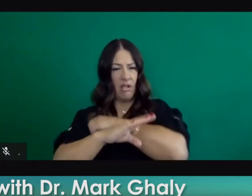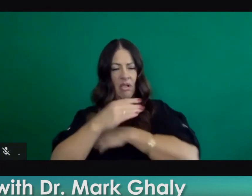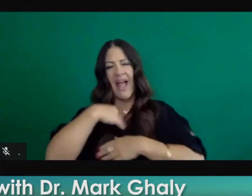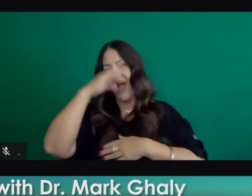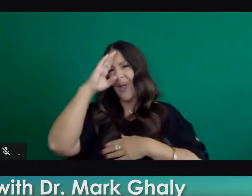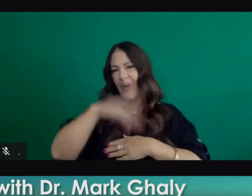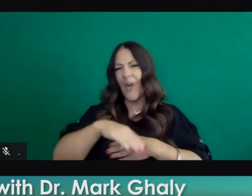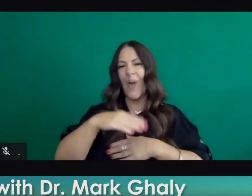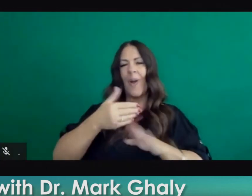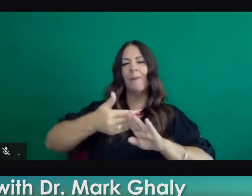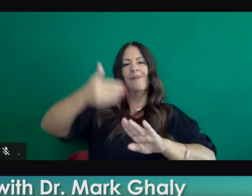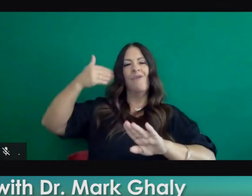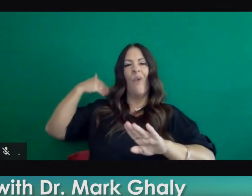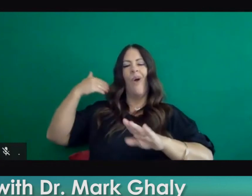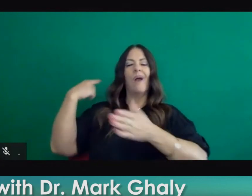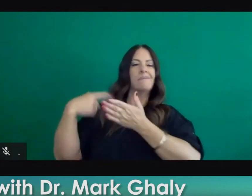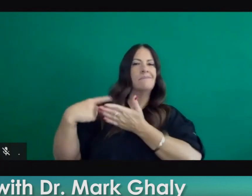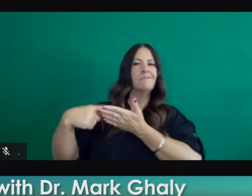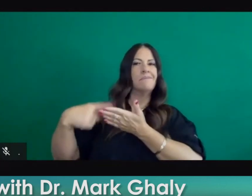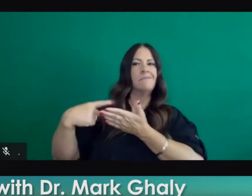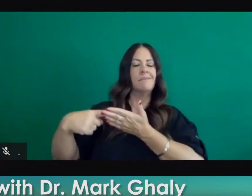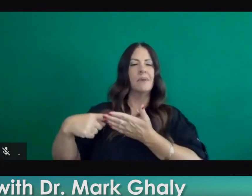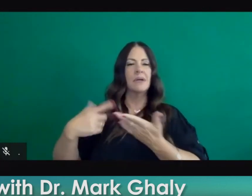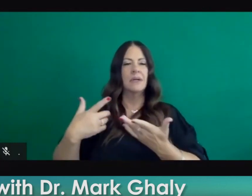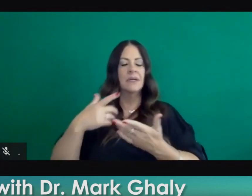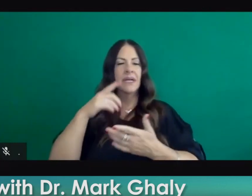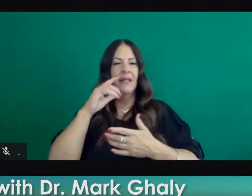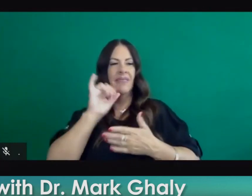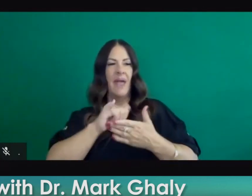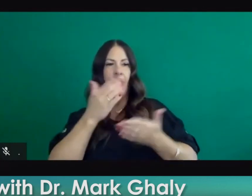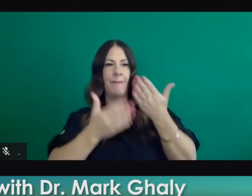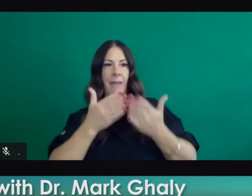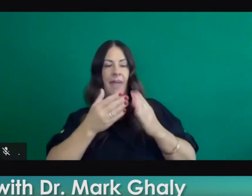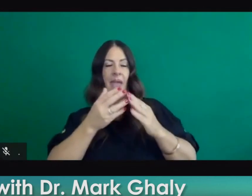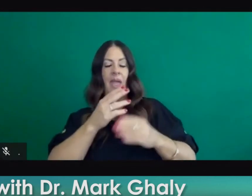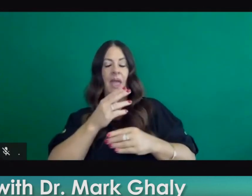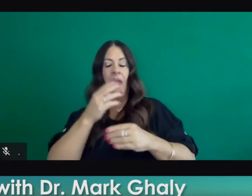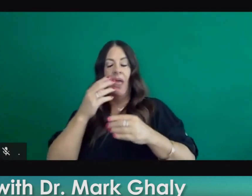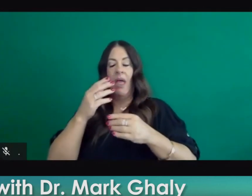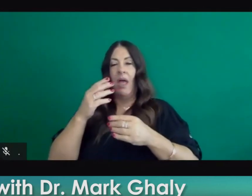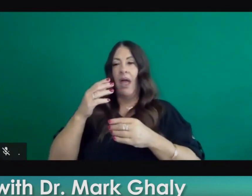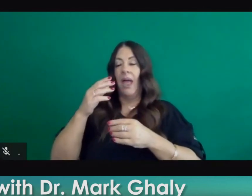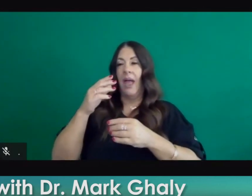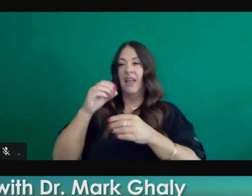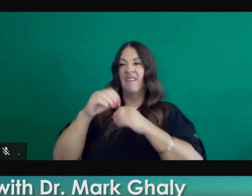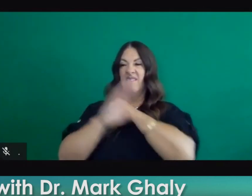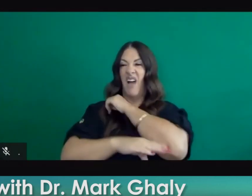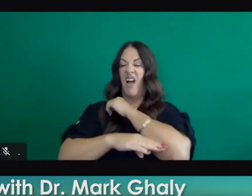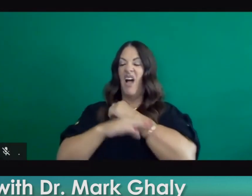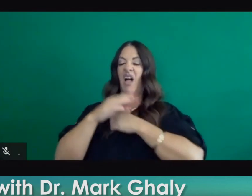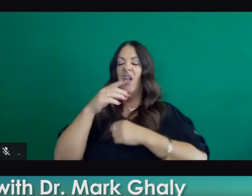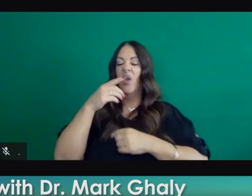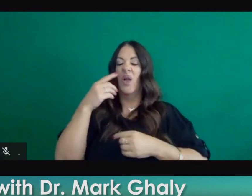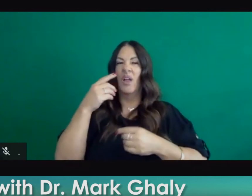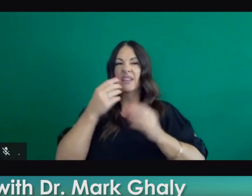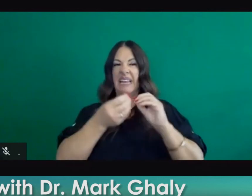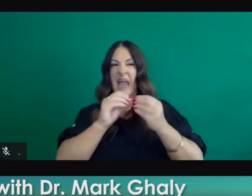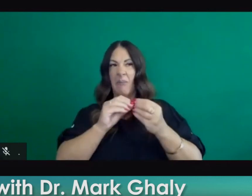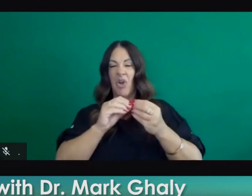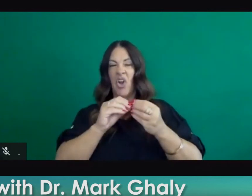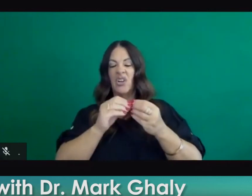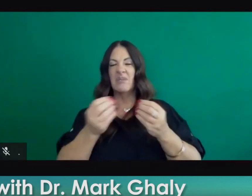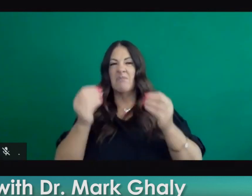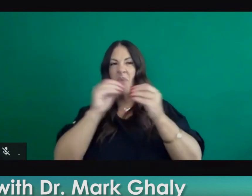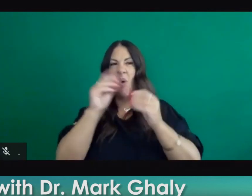projections where hospitalizations and case numbers could rise in the fall? Certainly, I mean, part of the reason why we